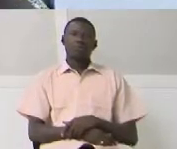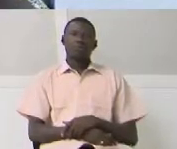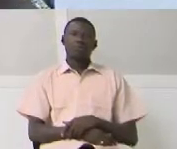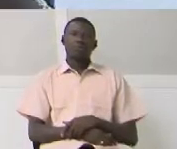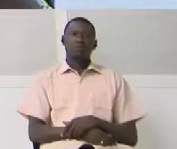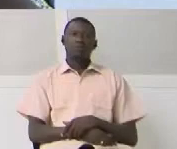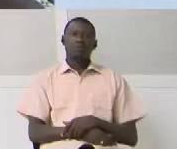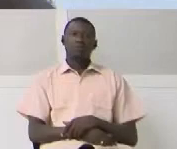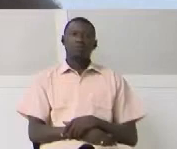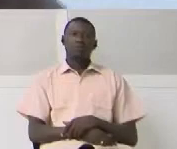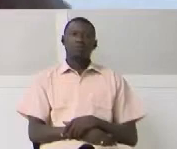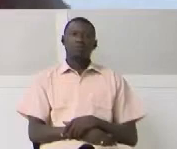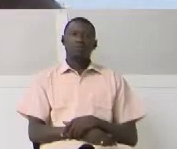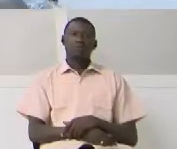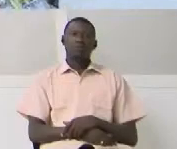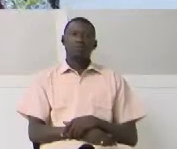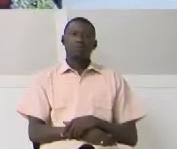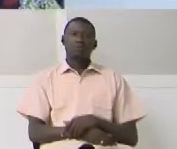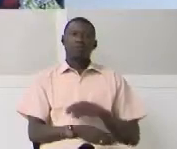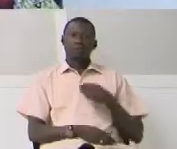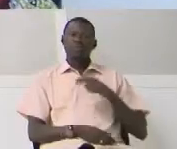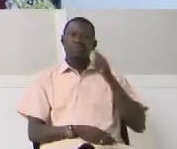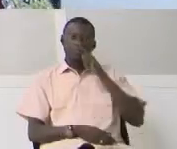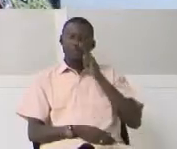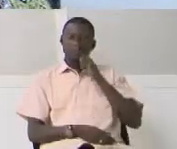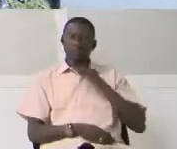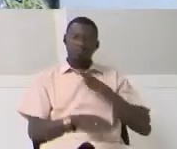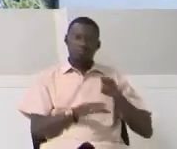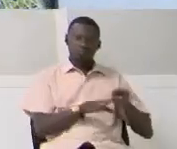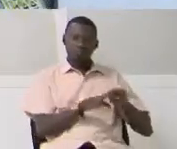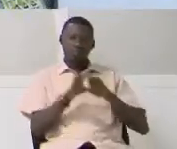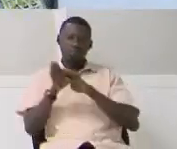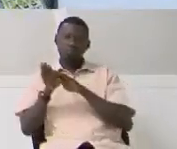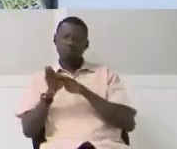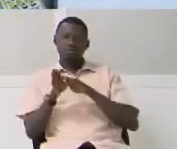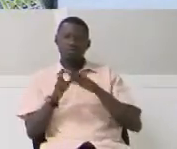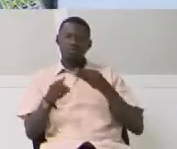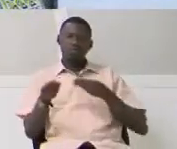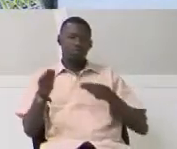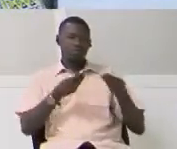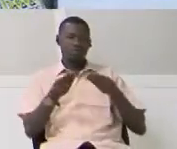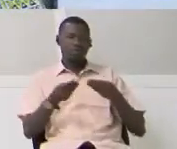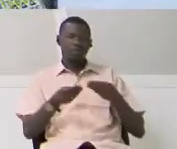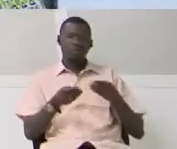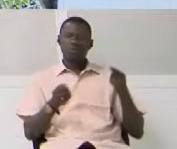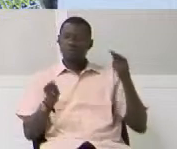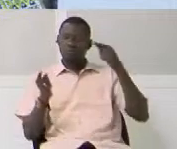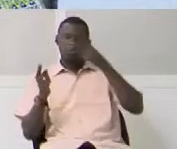move business to Dakar. I tried to move the business to Dakar